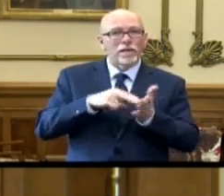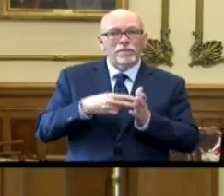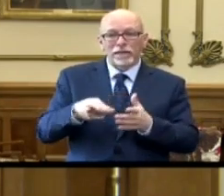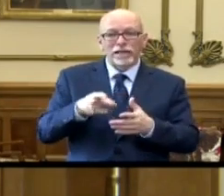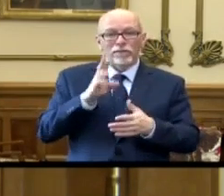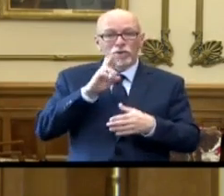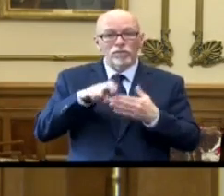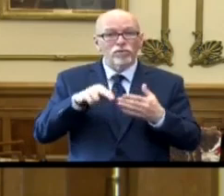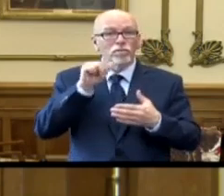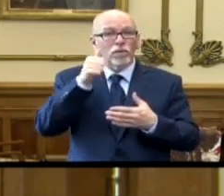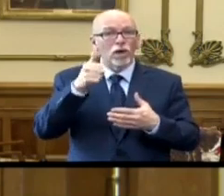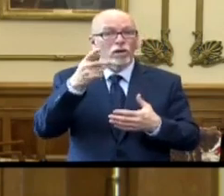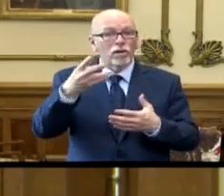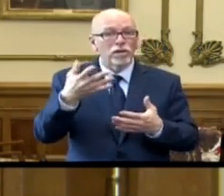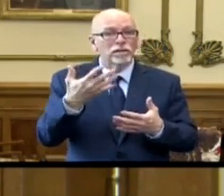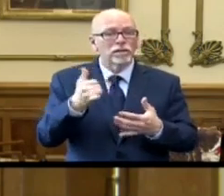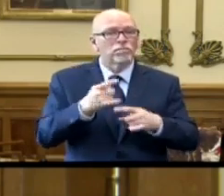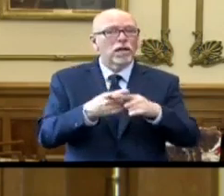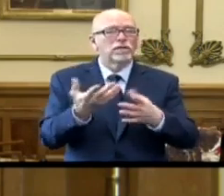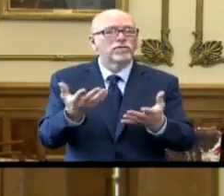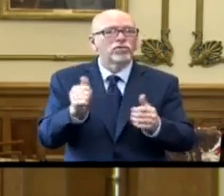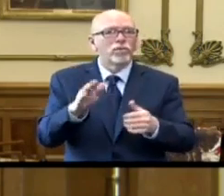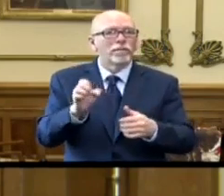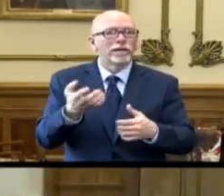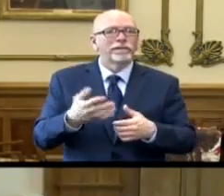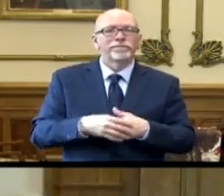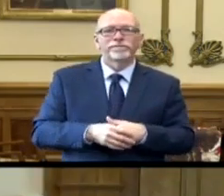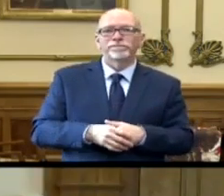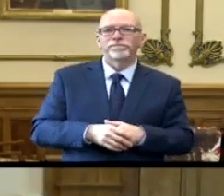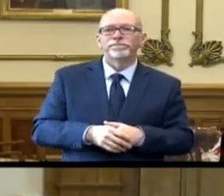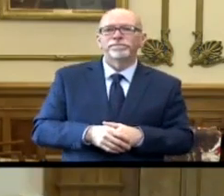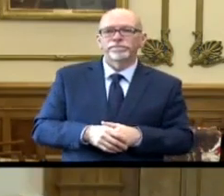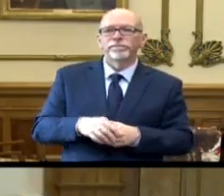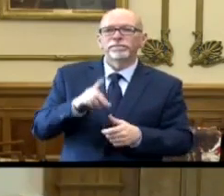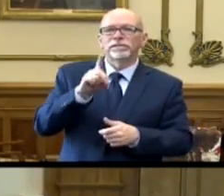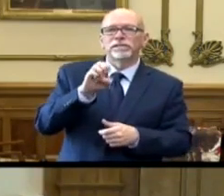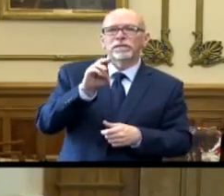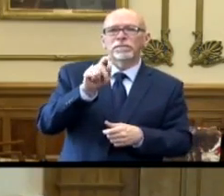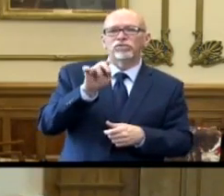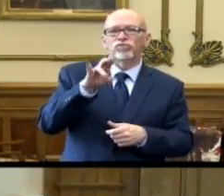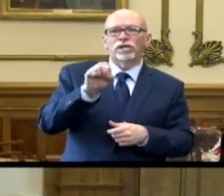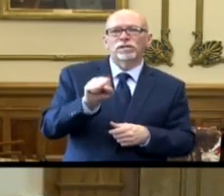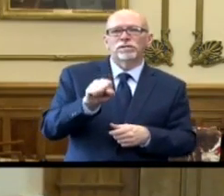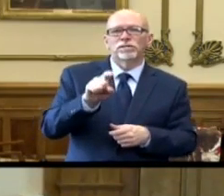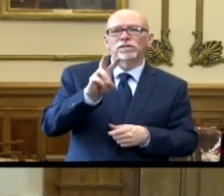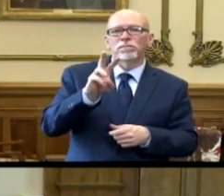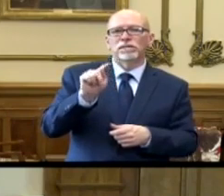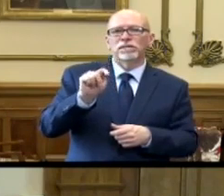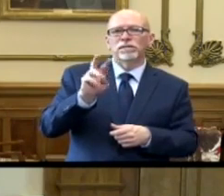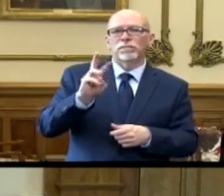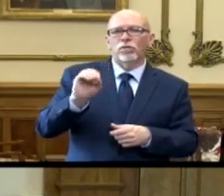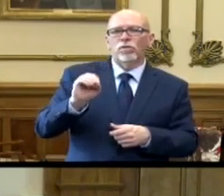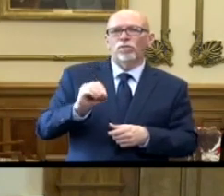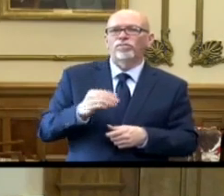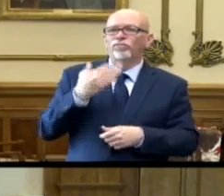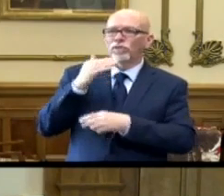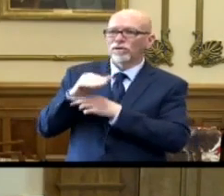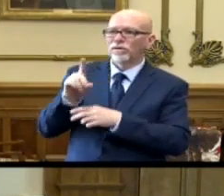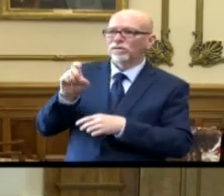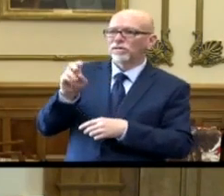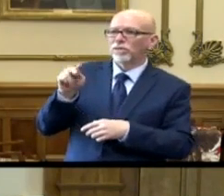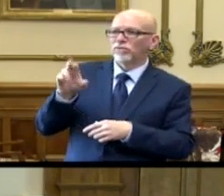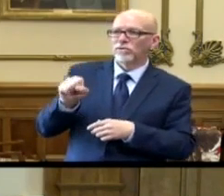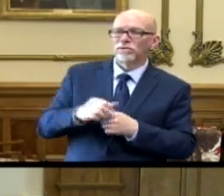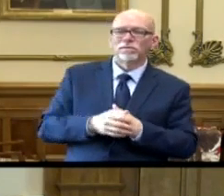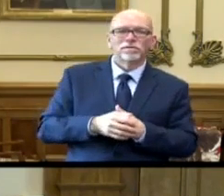ensuring that folks have comprehensive treatment. Thanks. Demetrios, WTWO. Good afternoon, Demetrios.